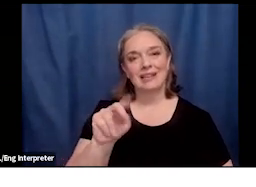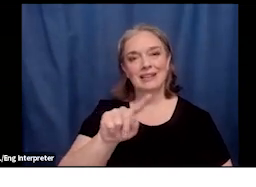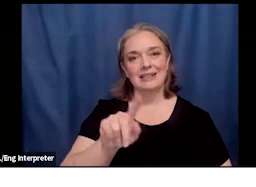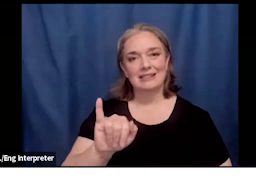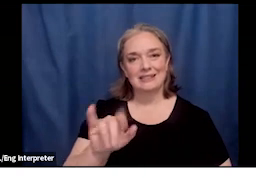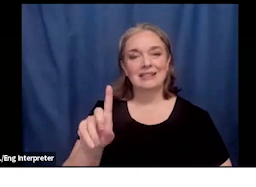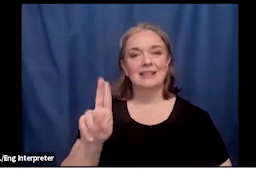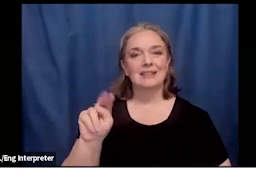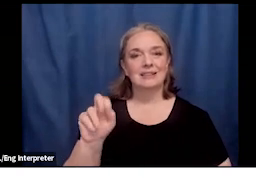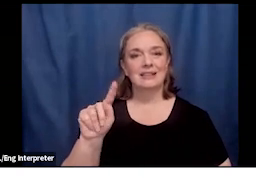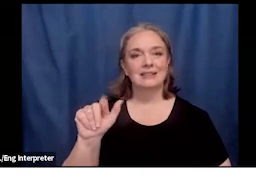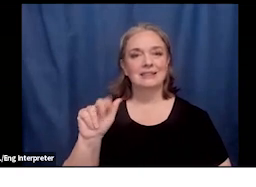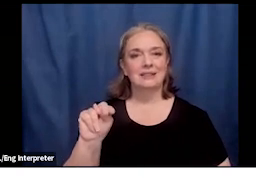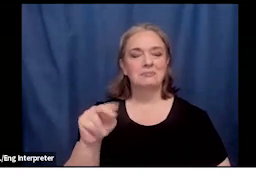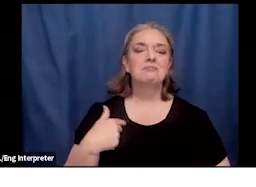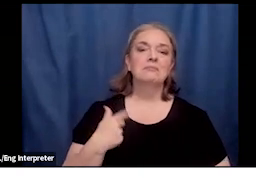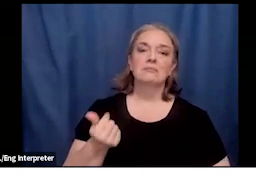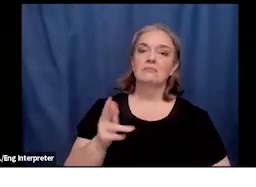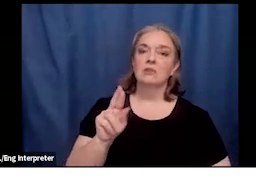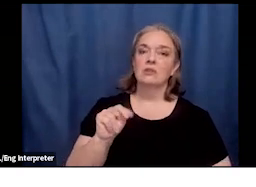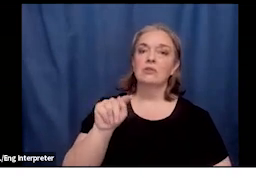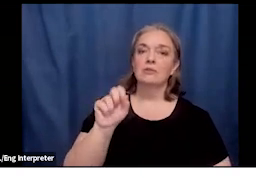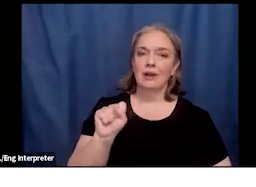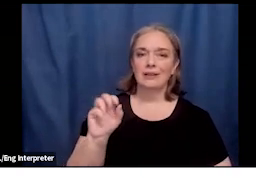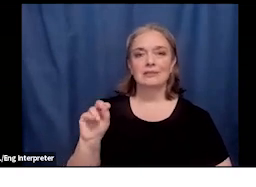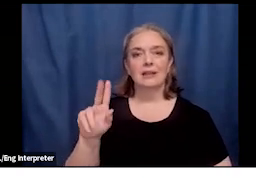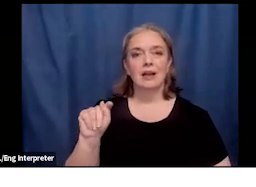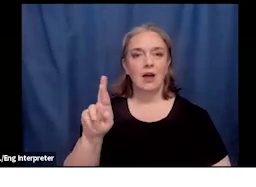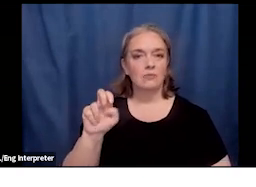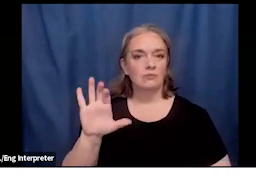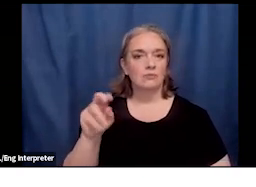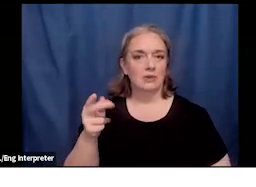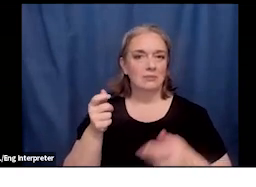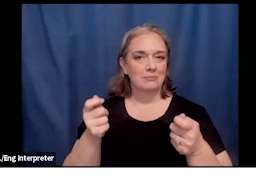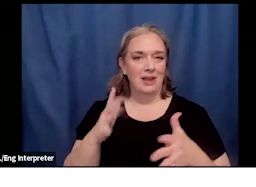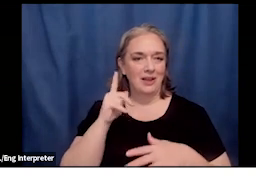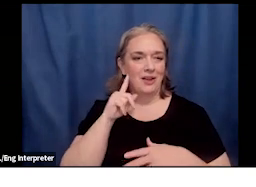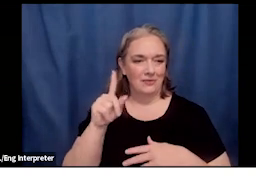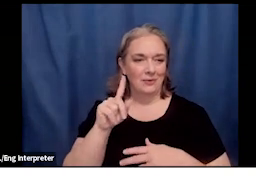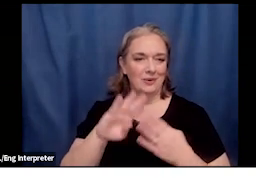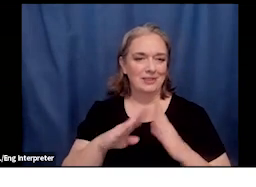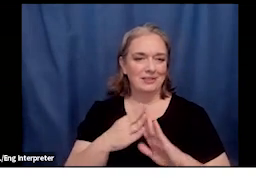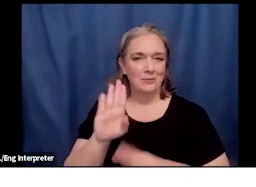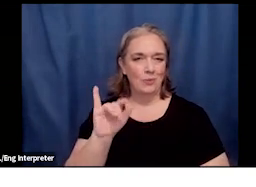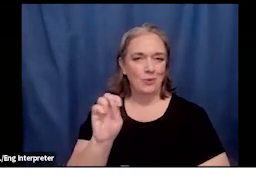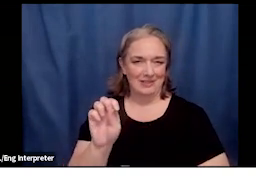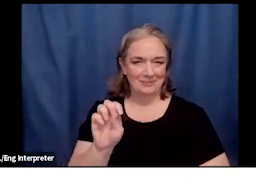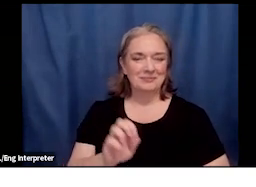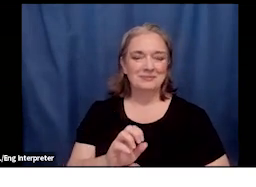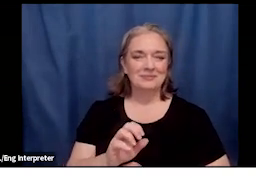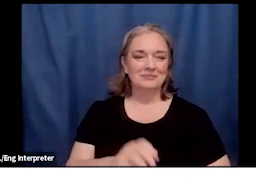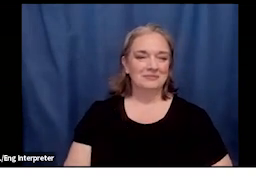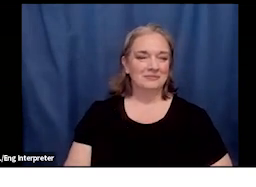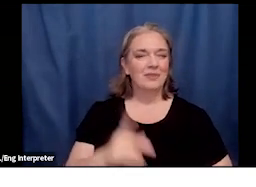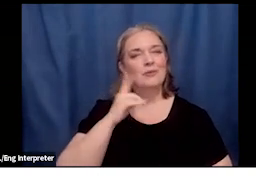I serve as the Grants and Outreach Manager for the Boise City Department of Arts and History. You can see my email, phone number